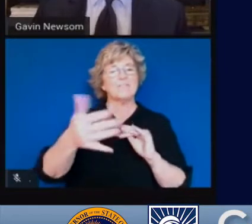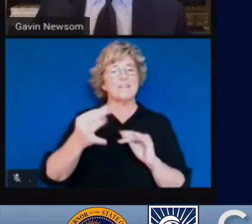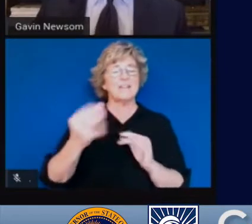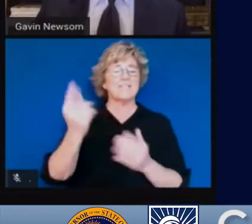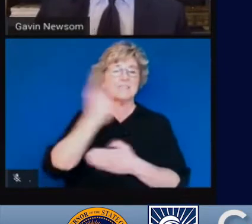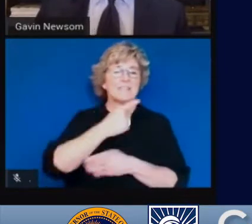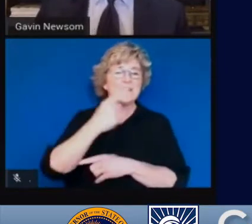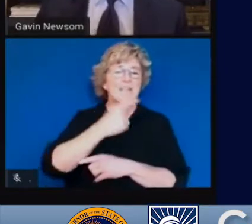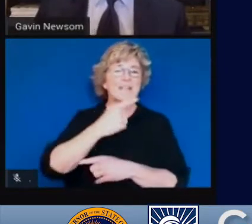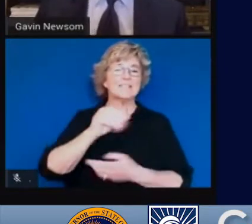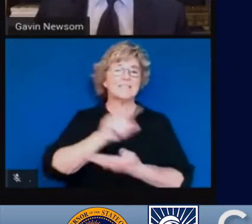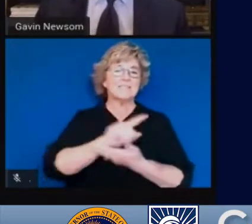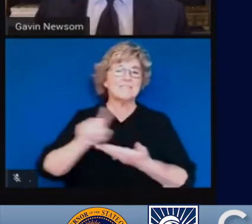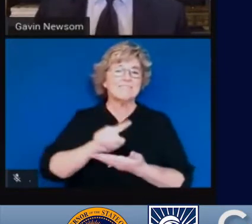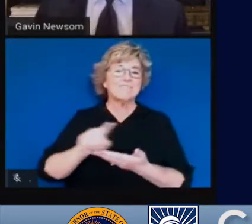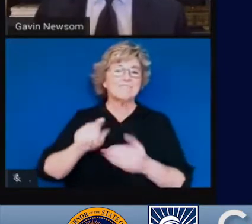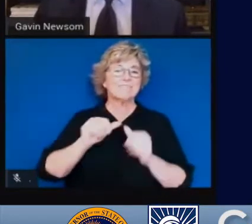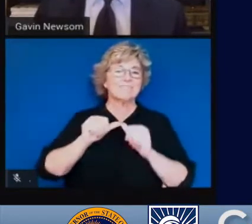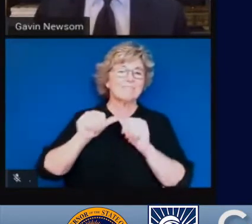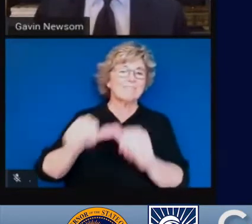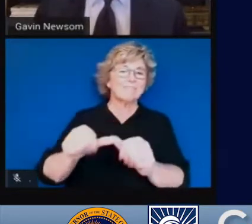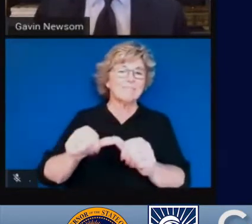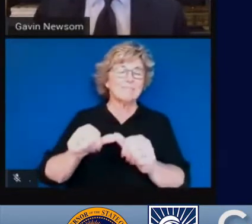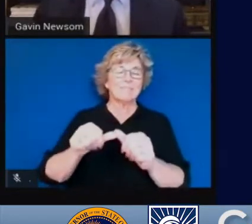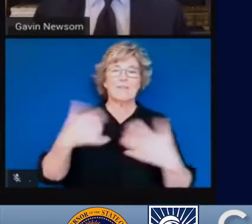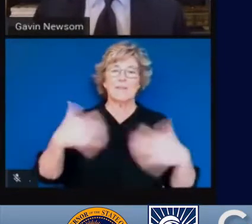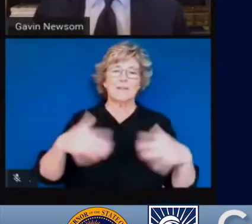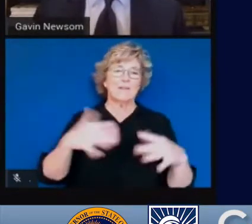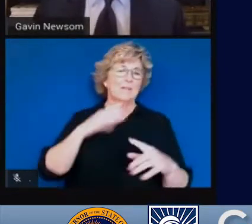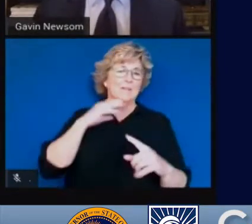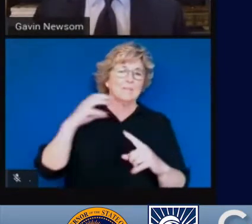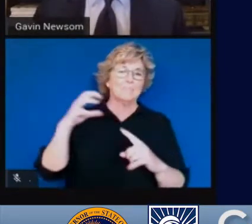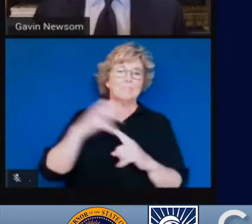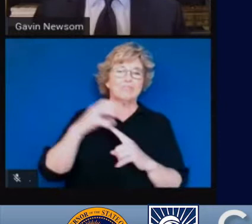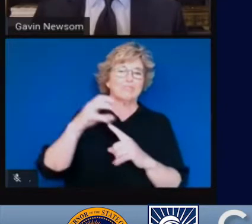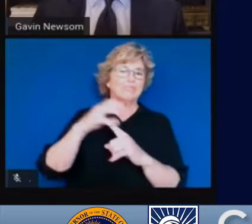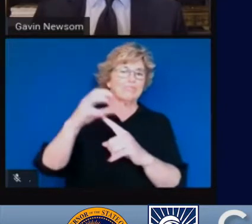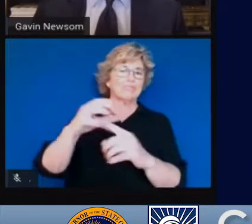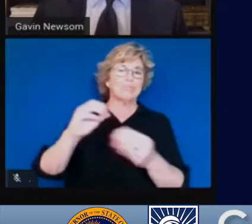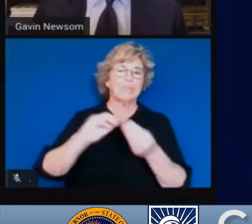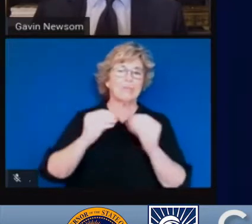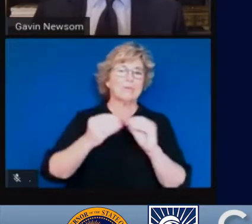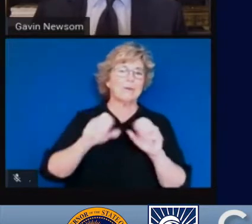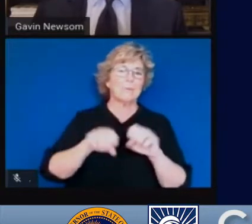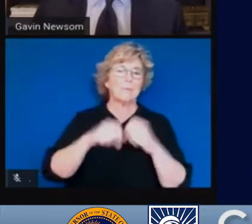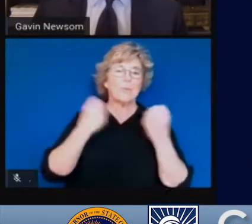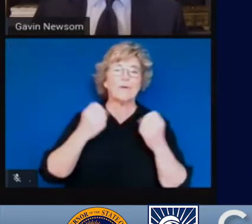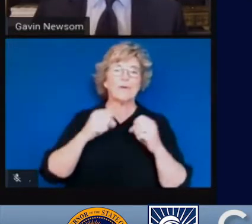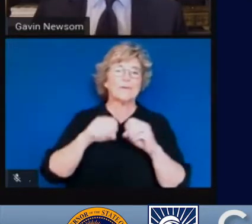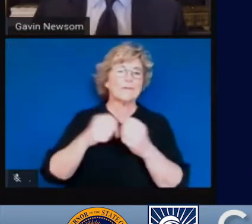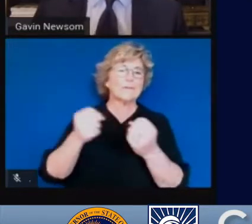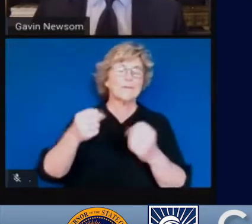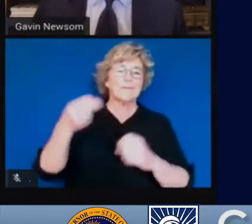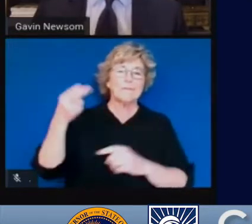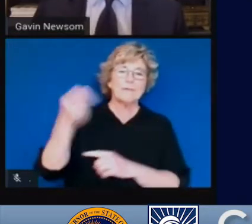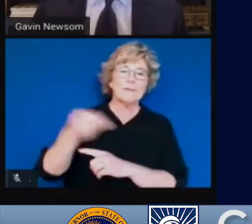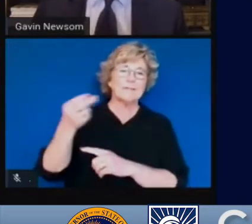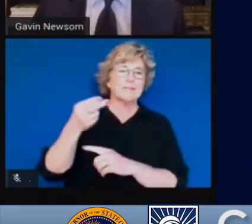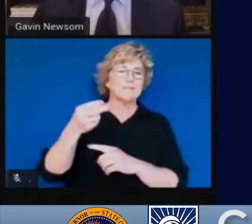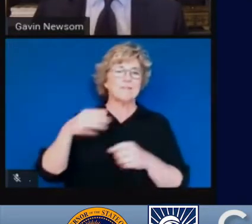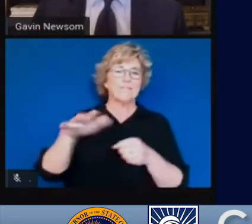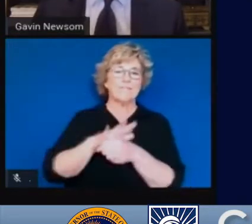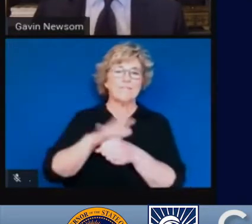weeks. We continue to see record-breaking ICU capacity, hospitals that are getting filled up,